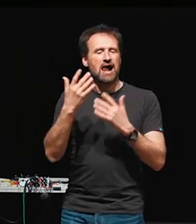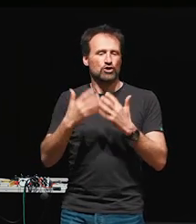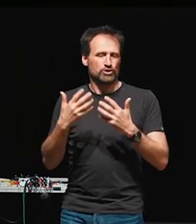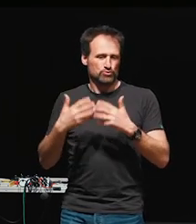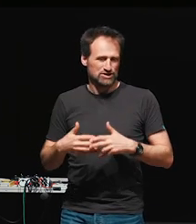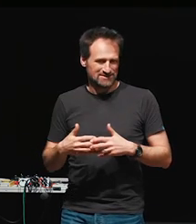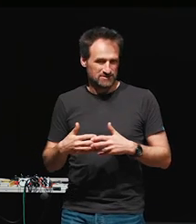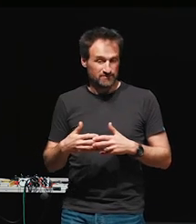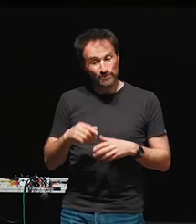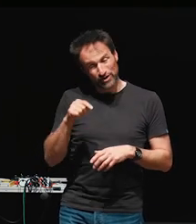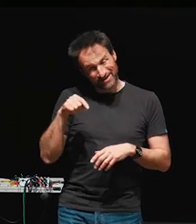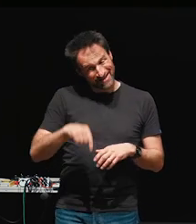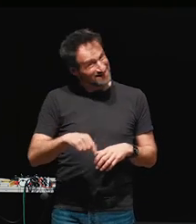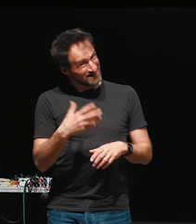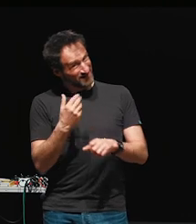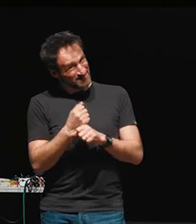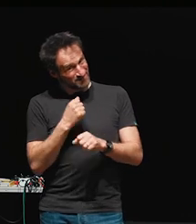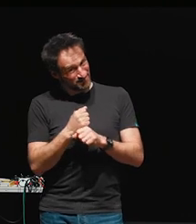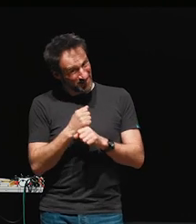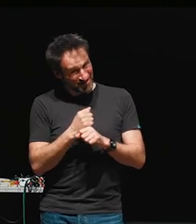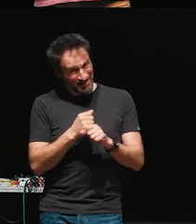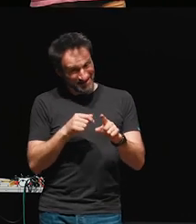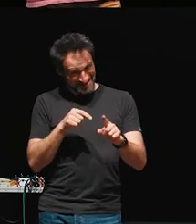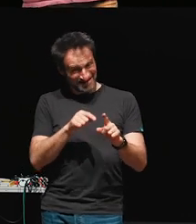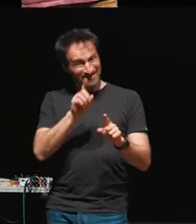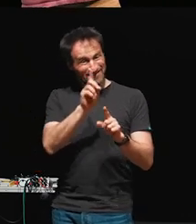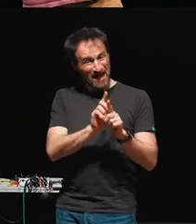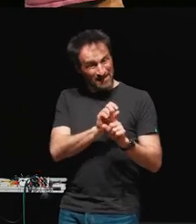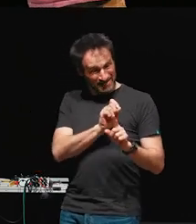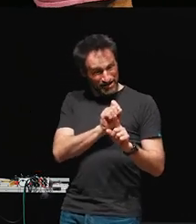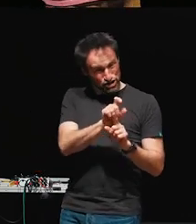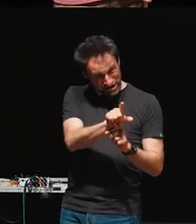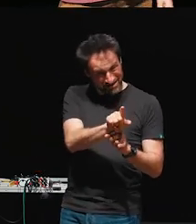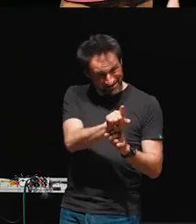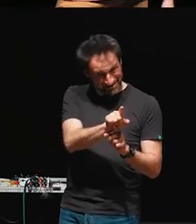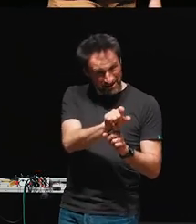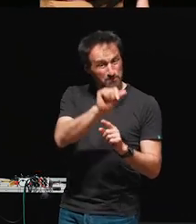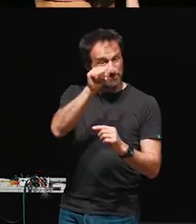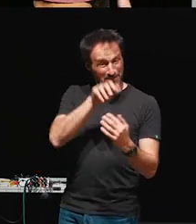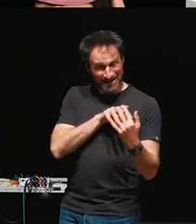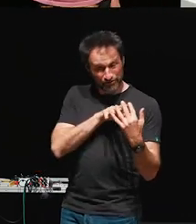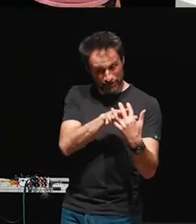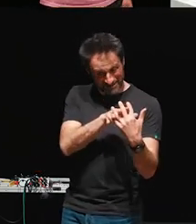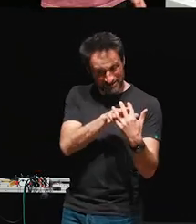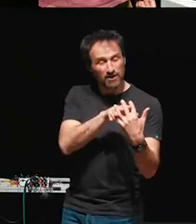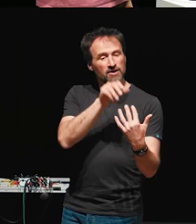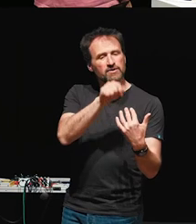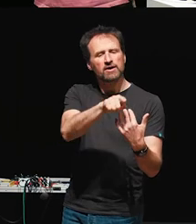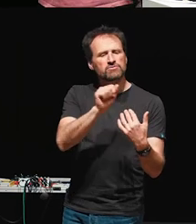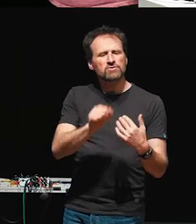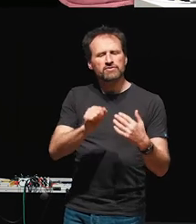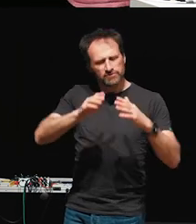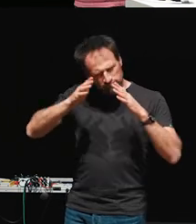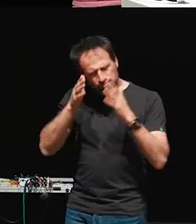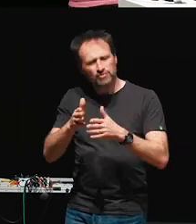for you. And so once you have sent that data in, you can then focus on the worker side of